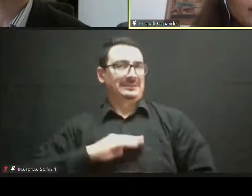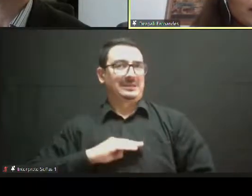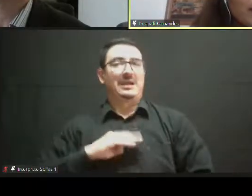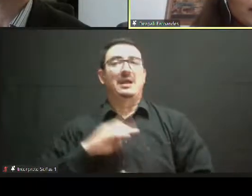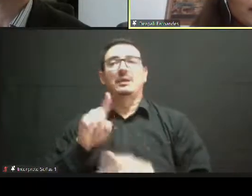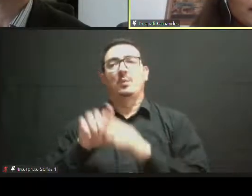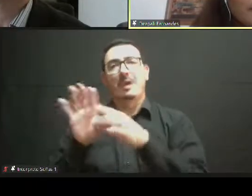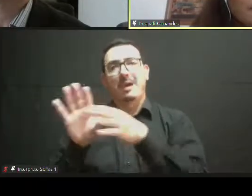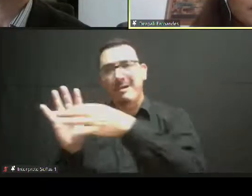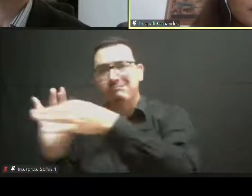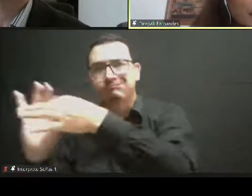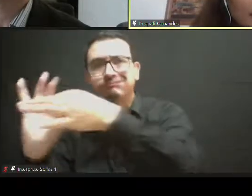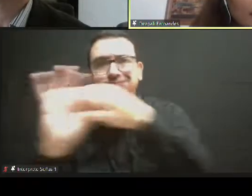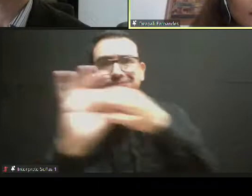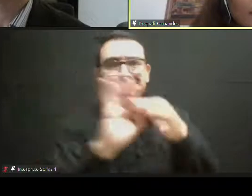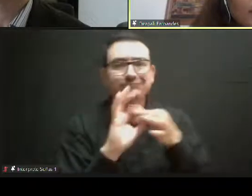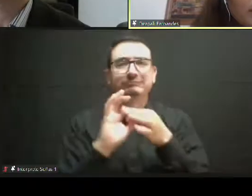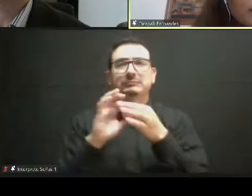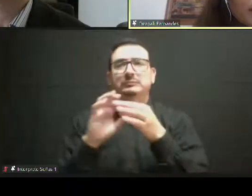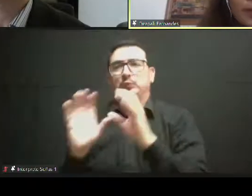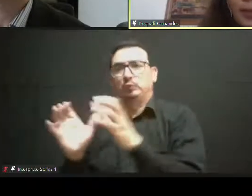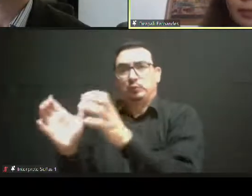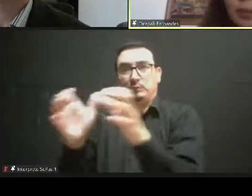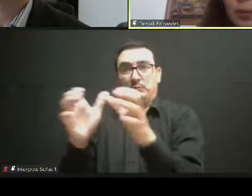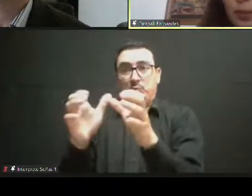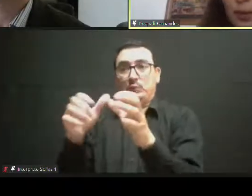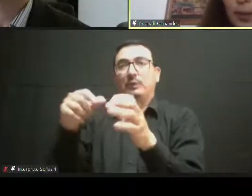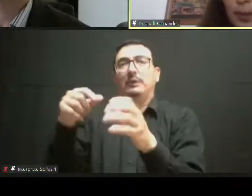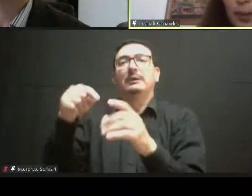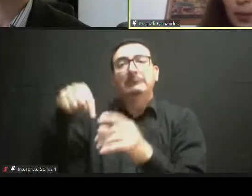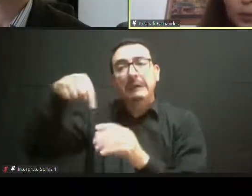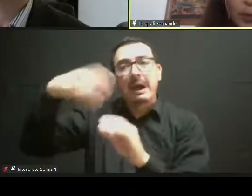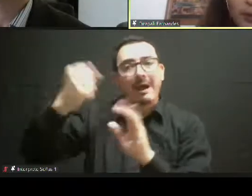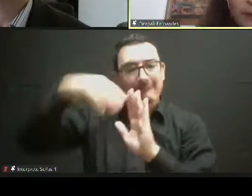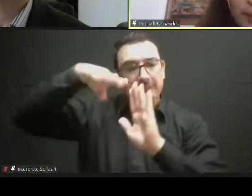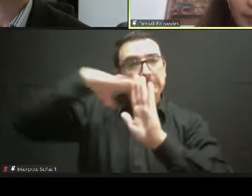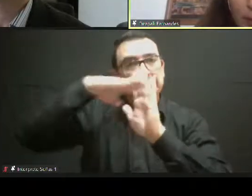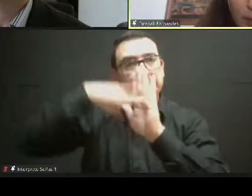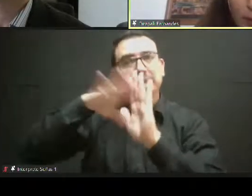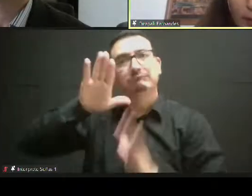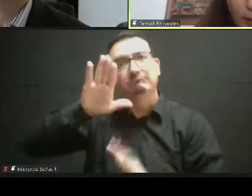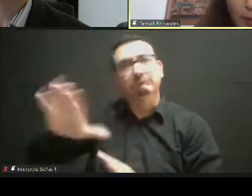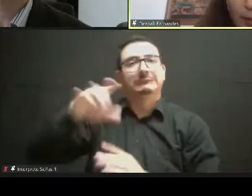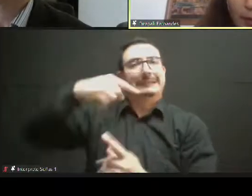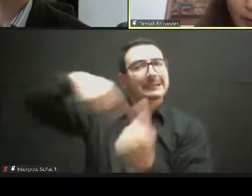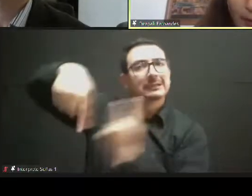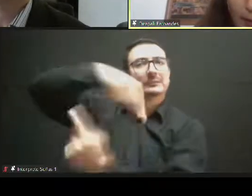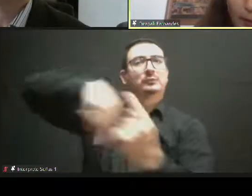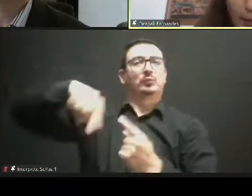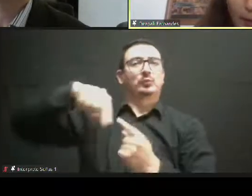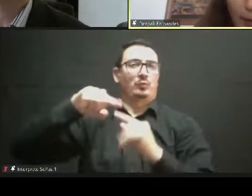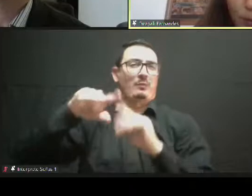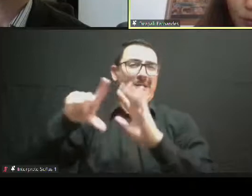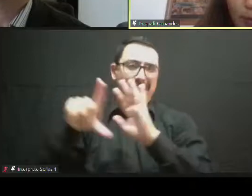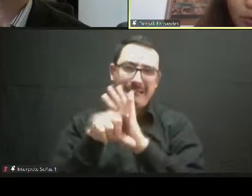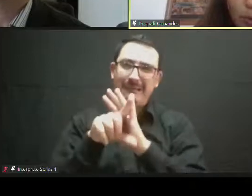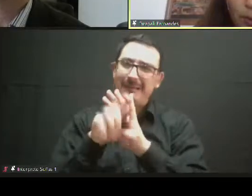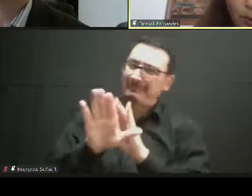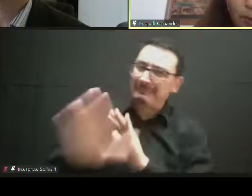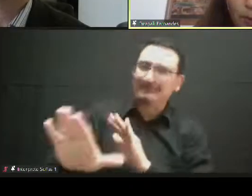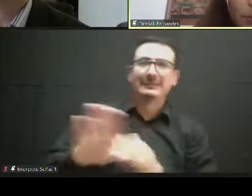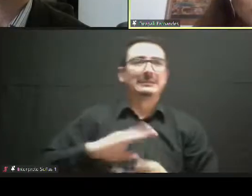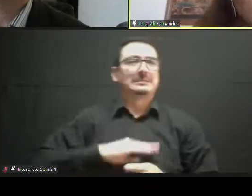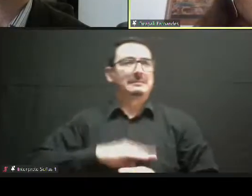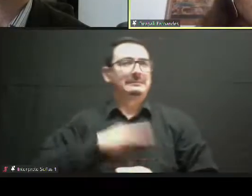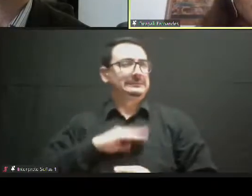environment. Skills development is an important point that Vanessa also made as something that will be crucial going